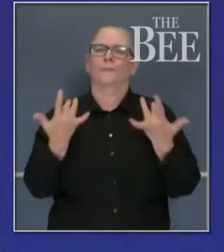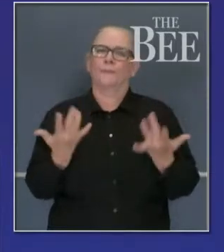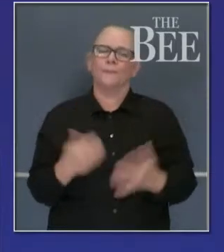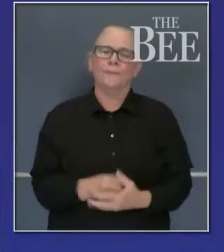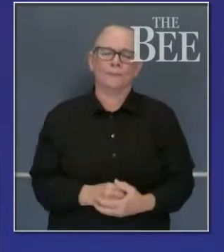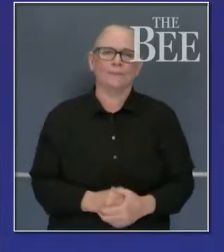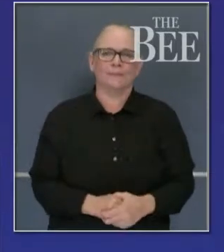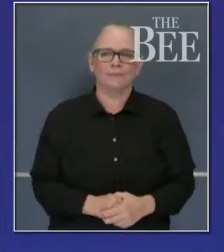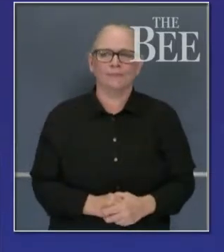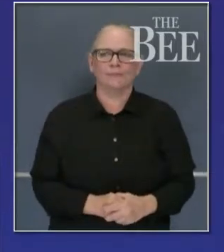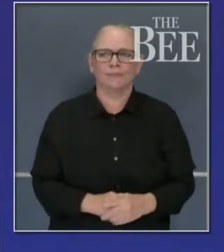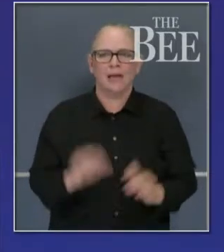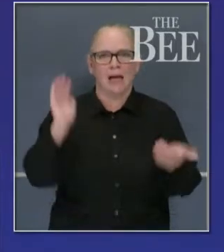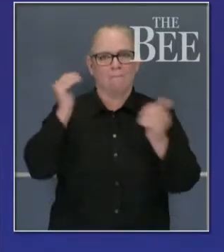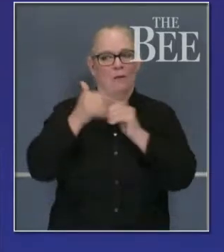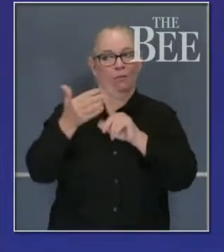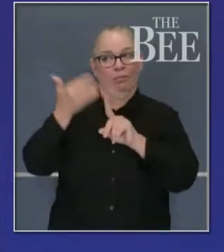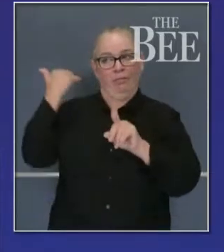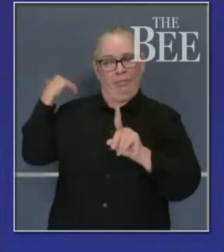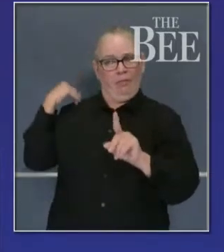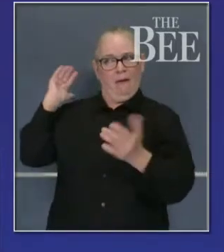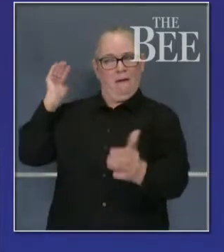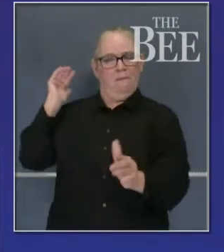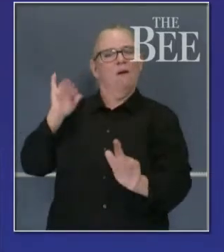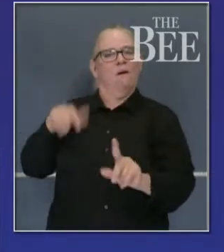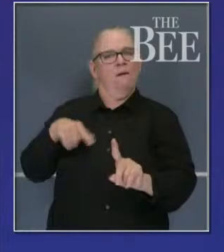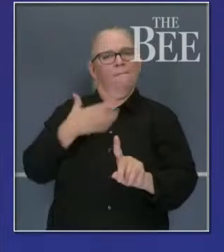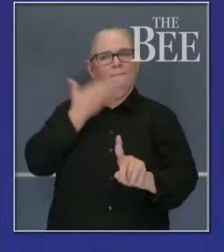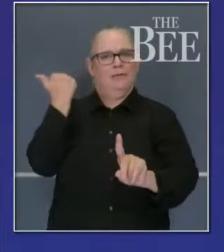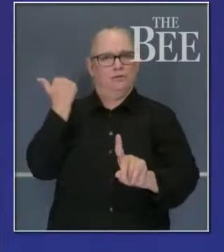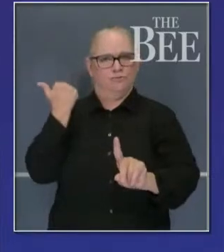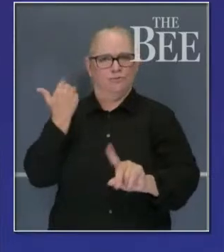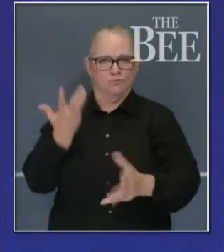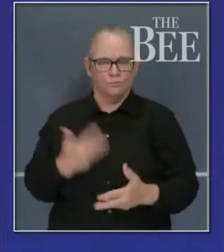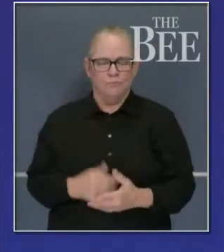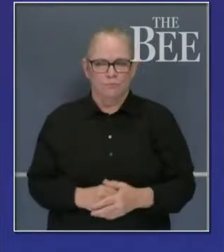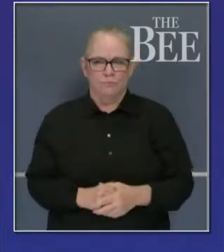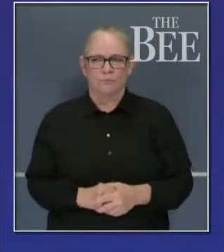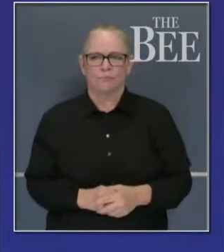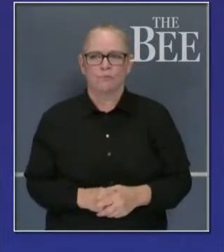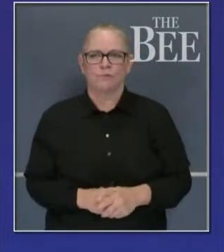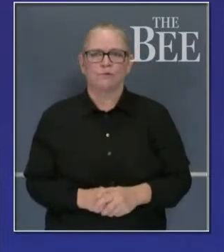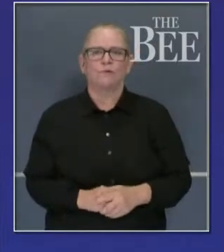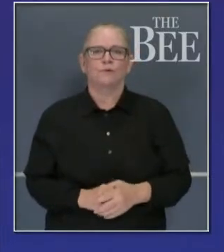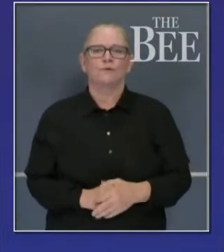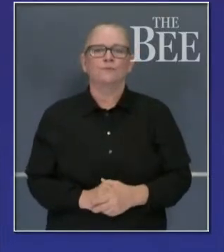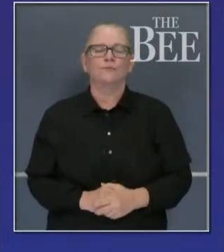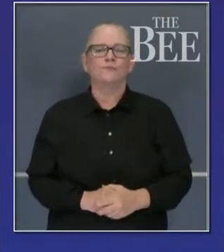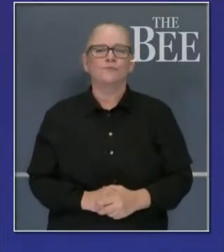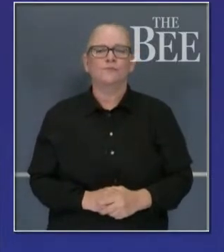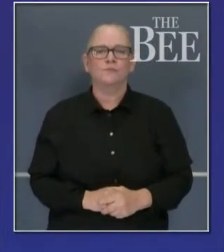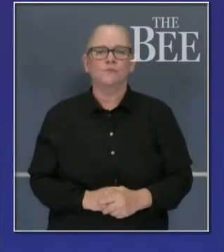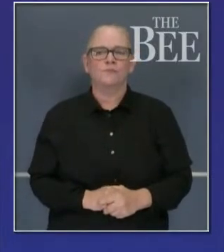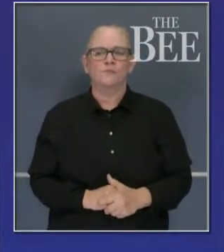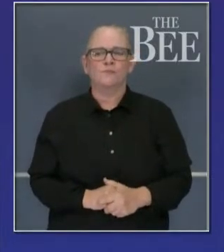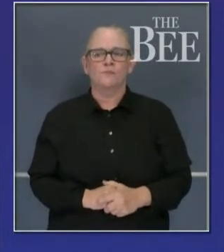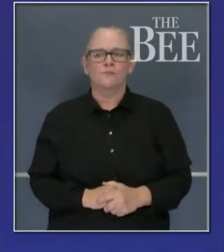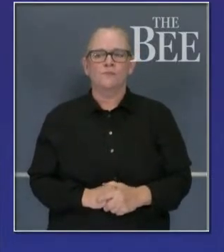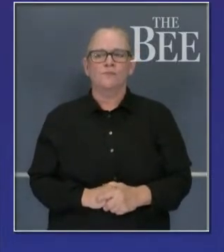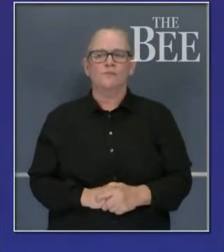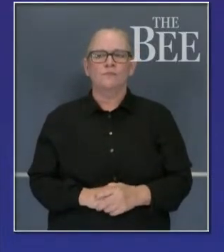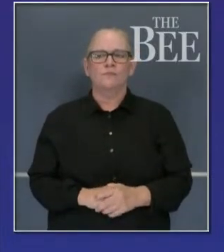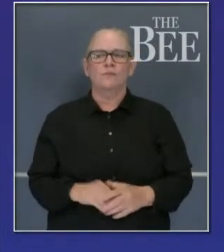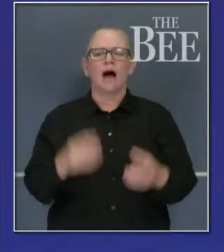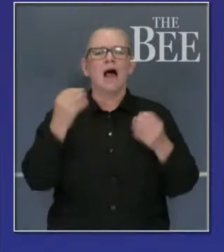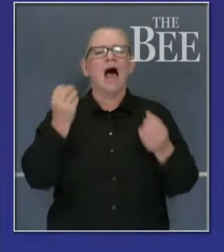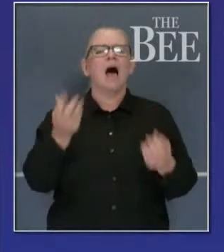we have seen over the course of the last few months. What's also down are the number of counties